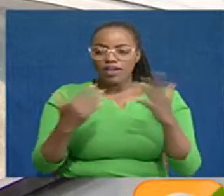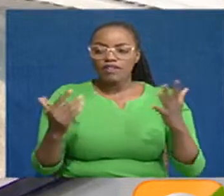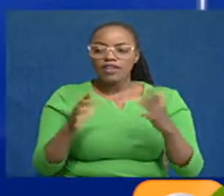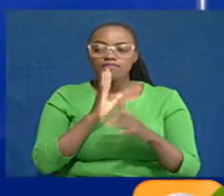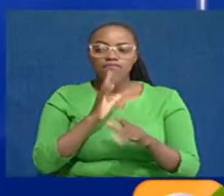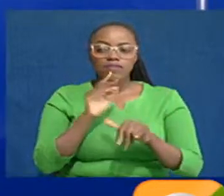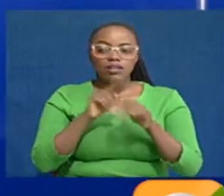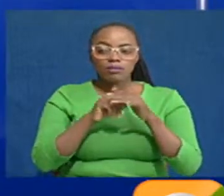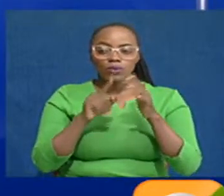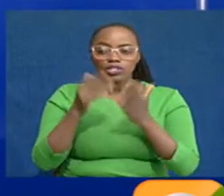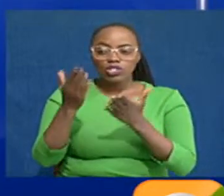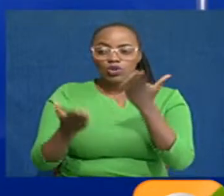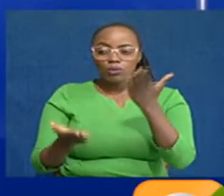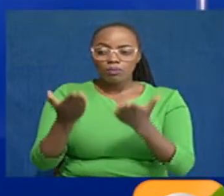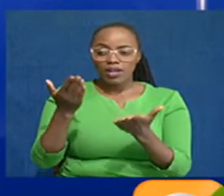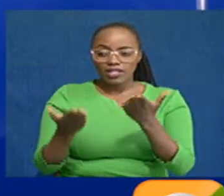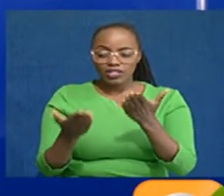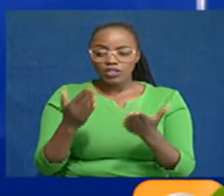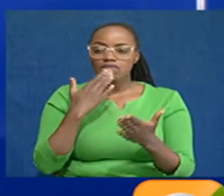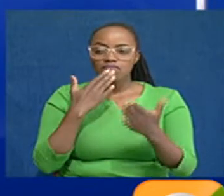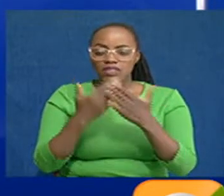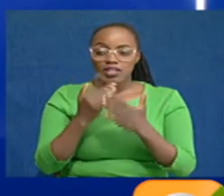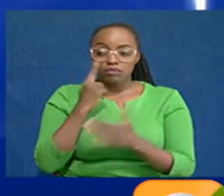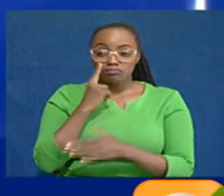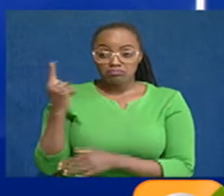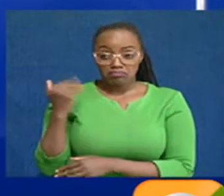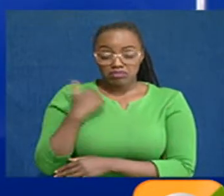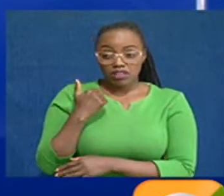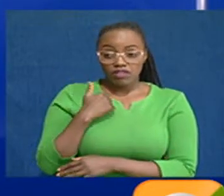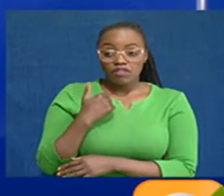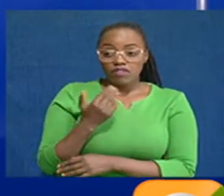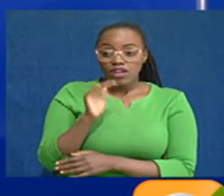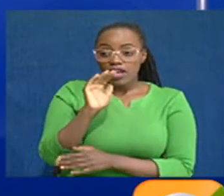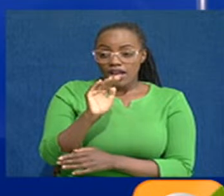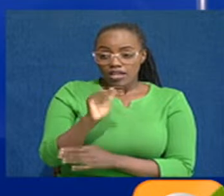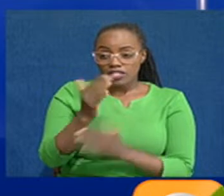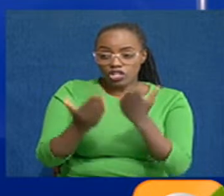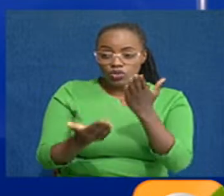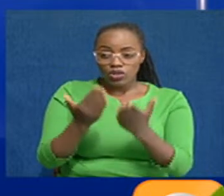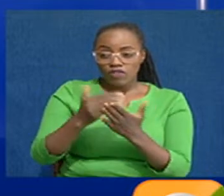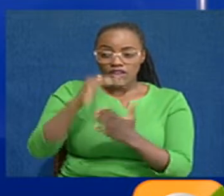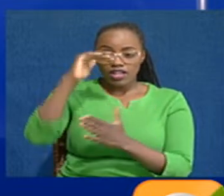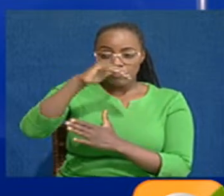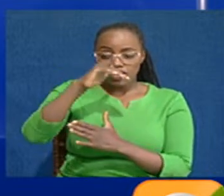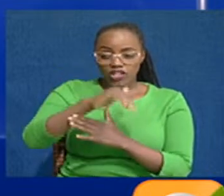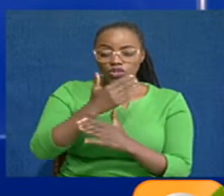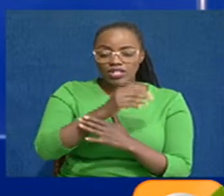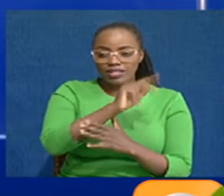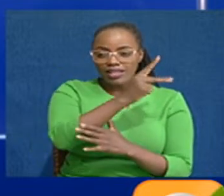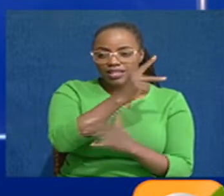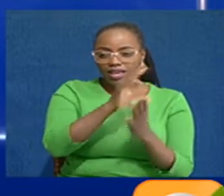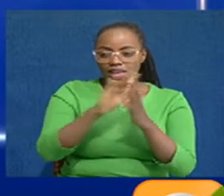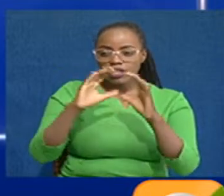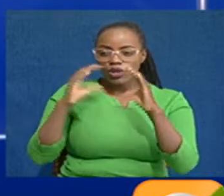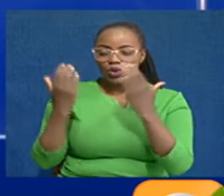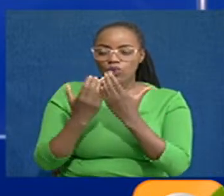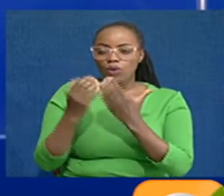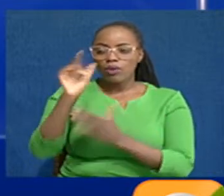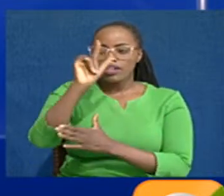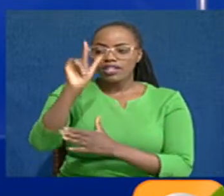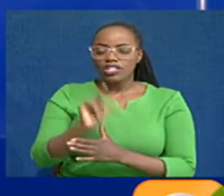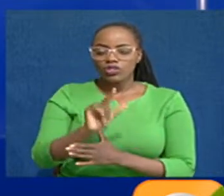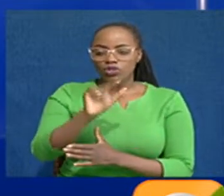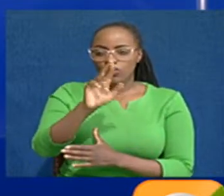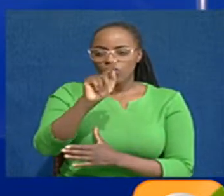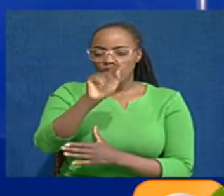talking about the comparison. Thank you, there we are. Kindly ask the guest to compare the inflation rate in Kenya with global and regional rates.